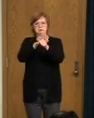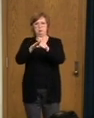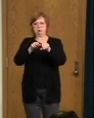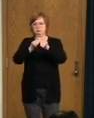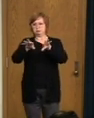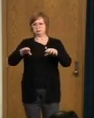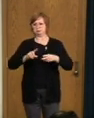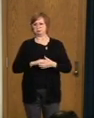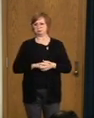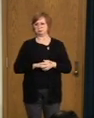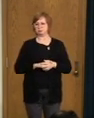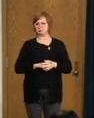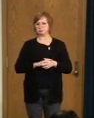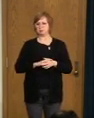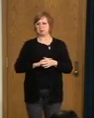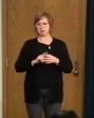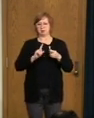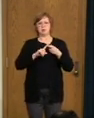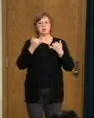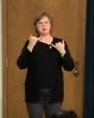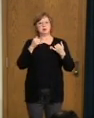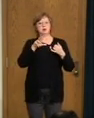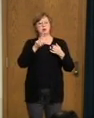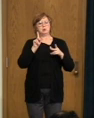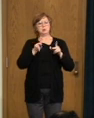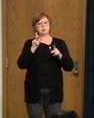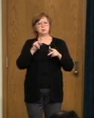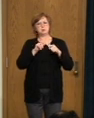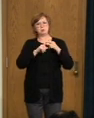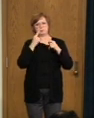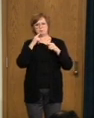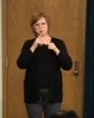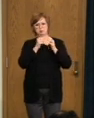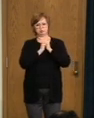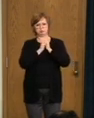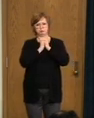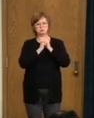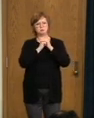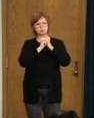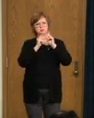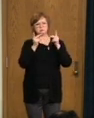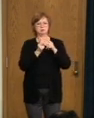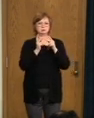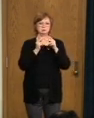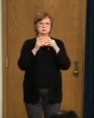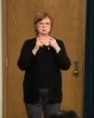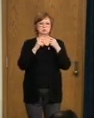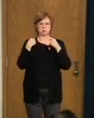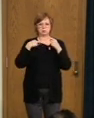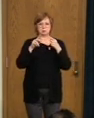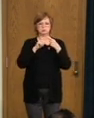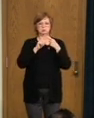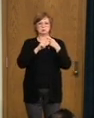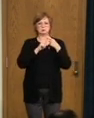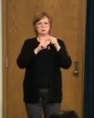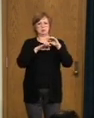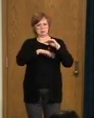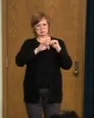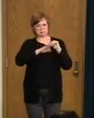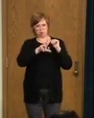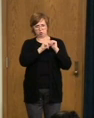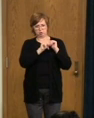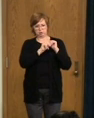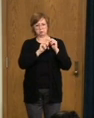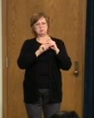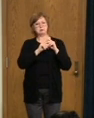for example, place of worship, only 30 people. For most, it's, the recommendation is participate virtually.